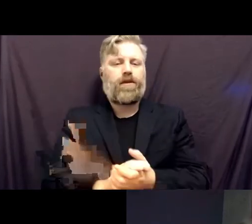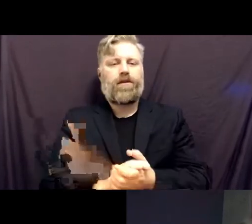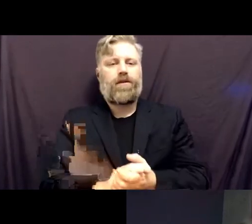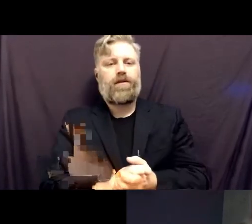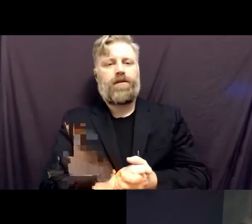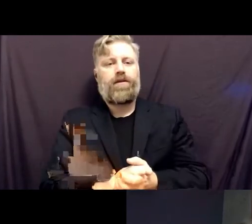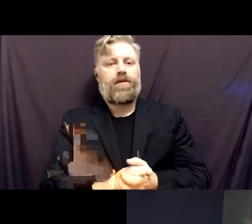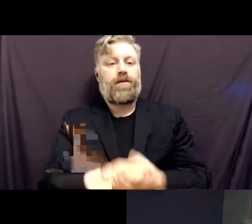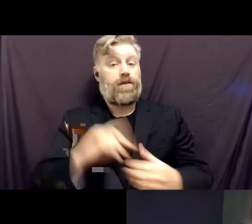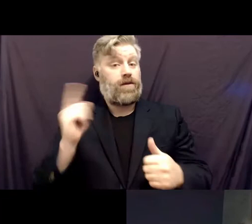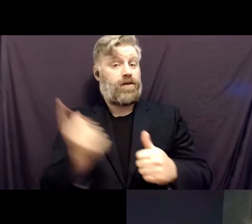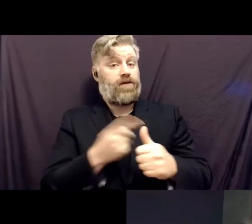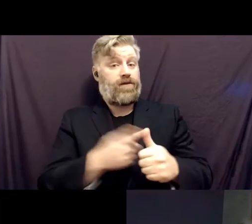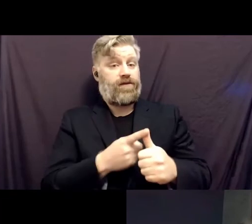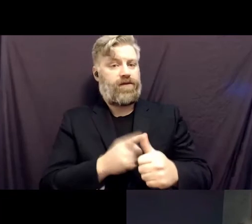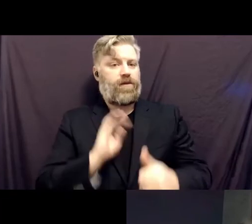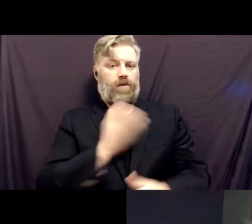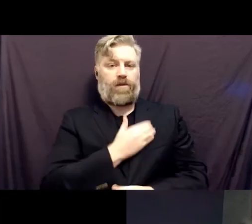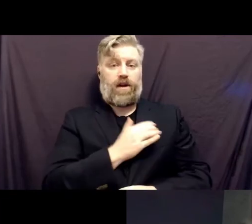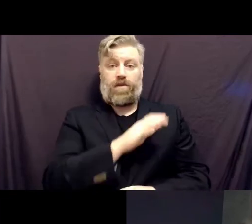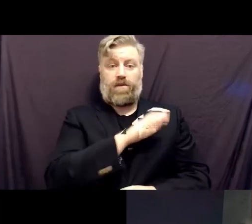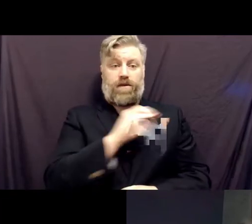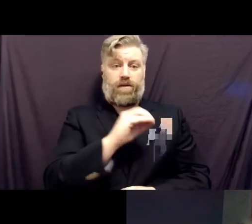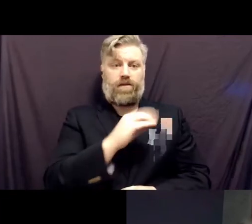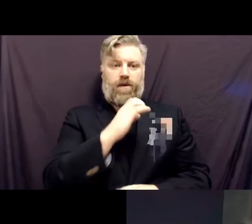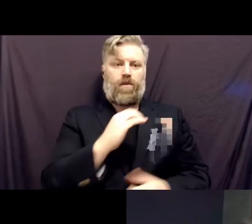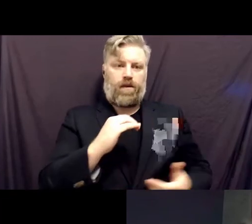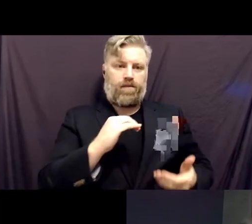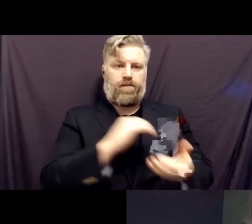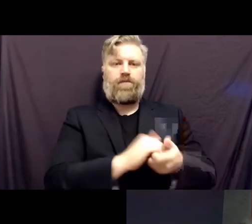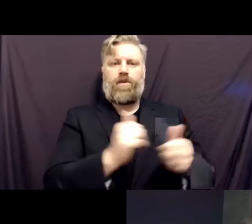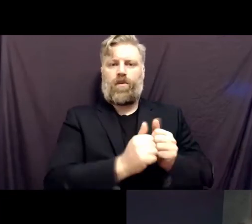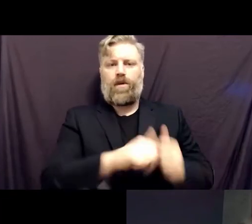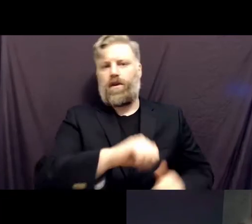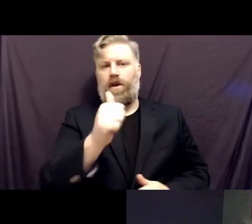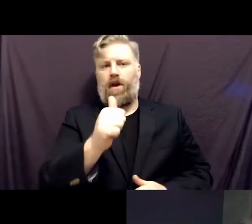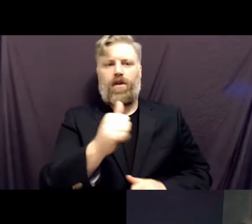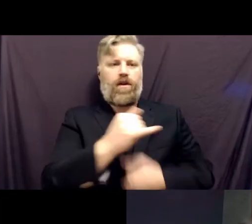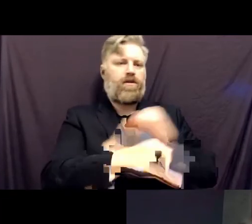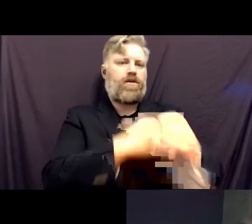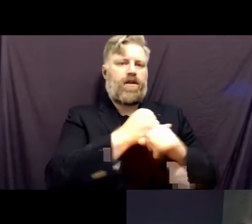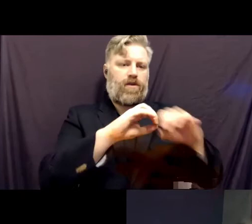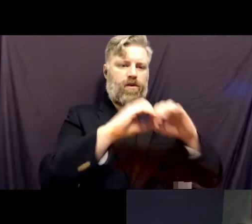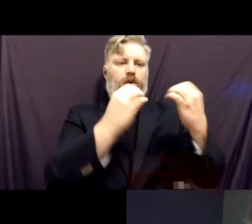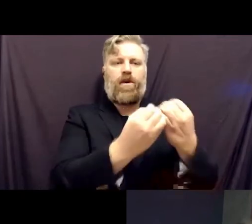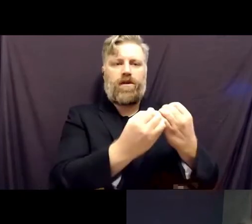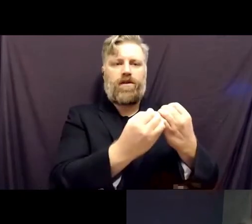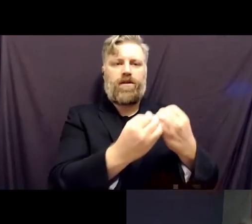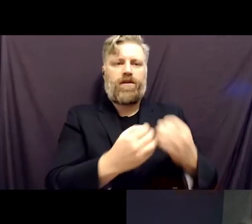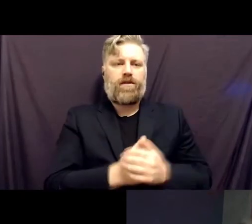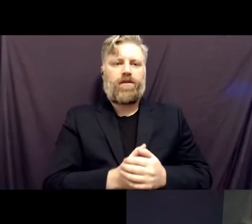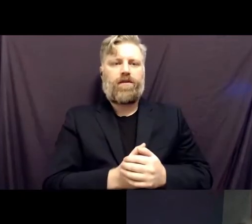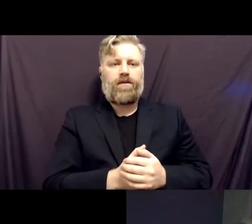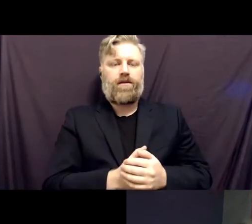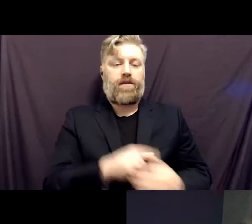our cooperation with supranational organizations. And therefore, in 2019,